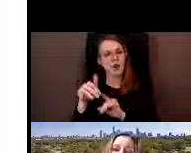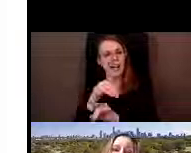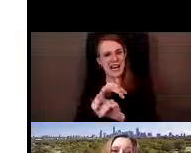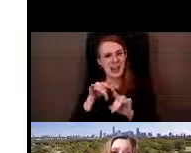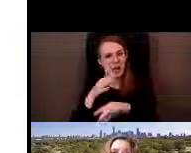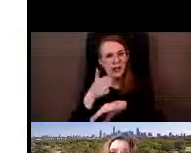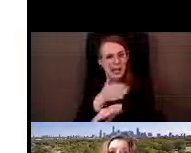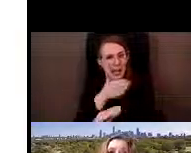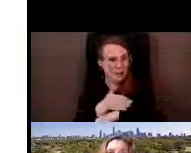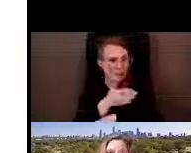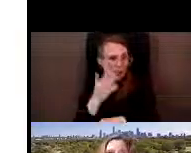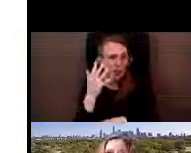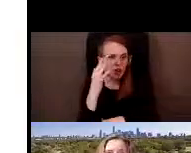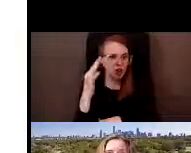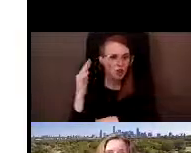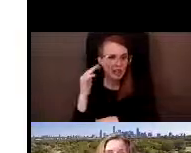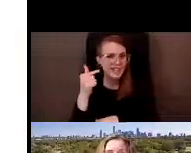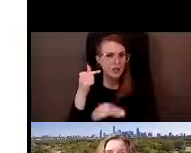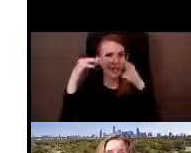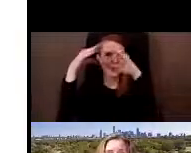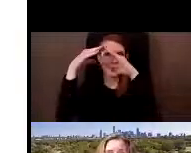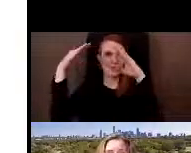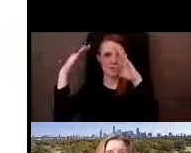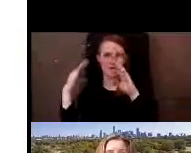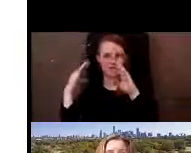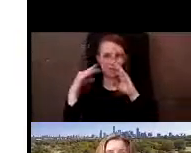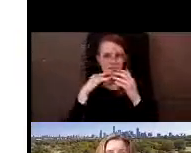and green stormwater infrastructure.